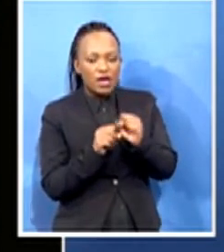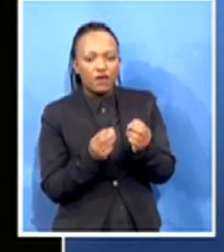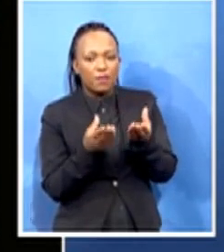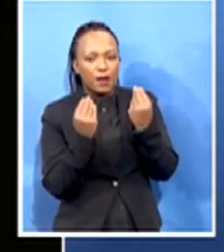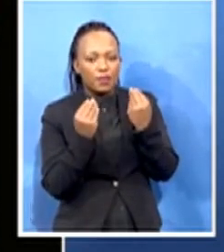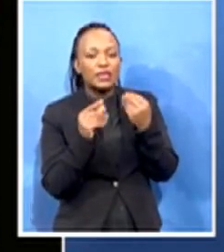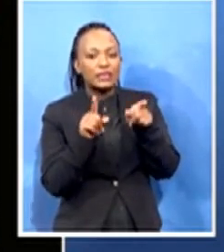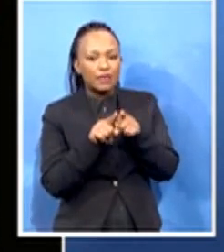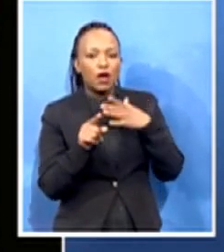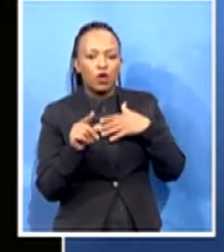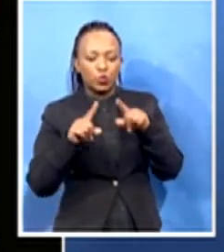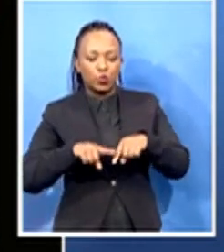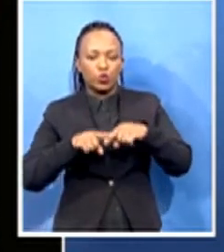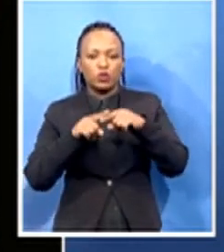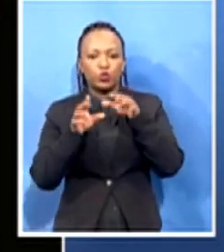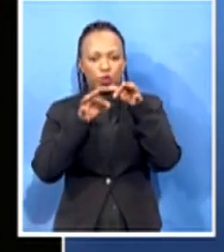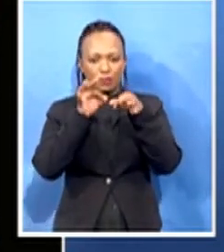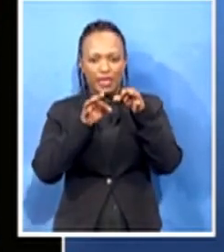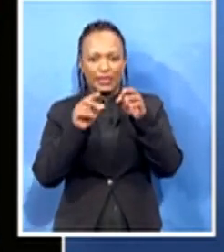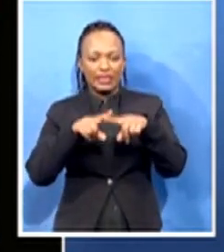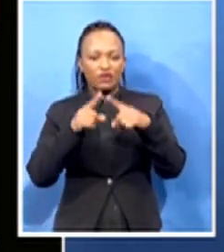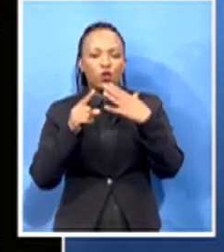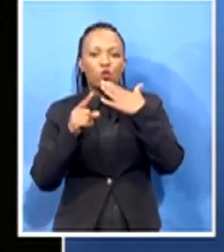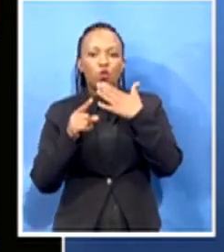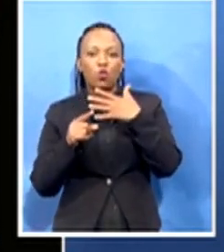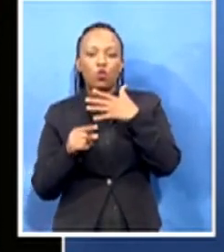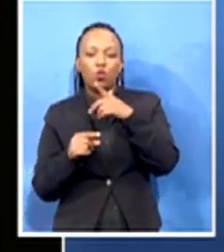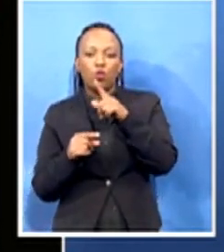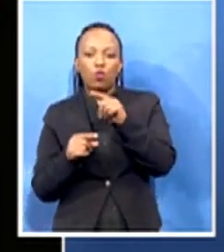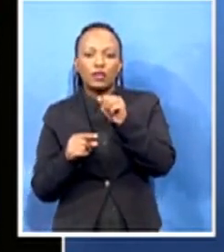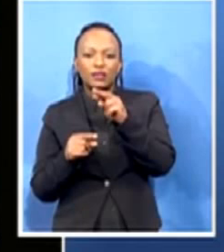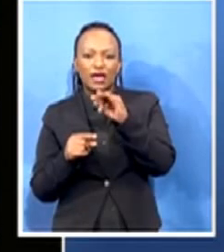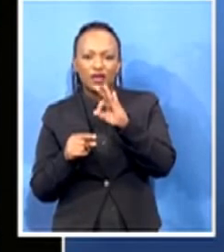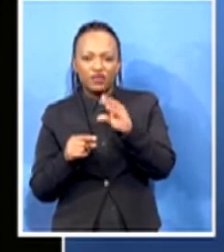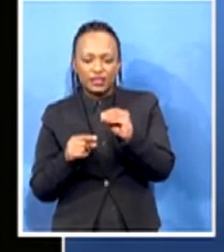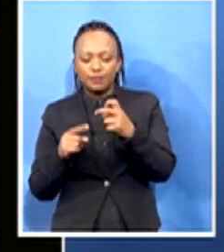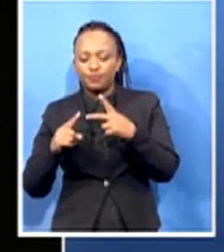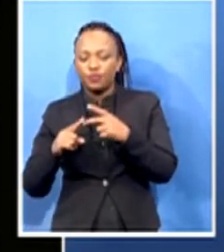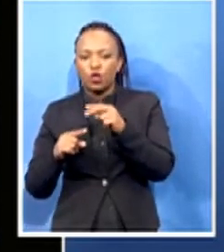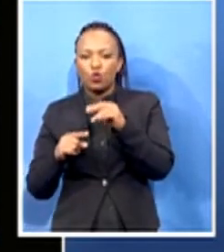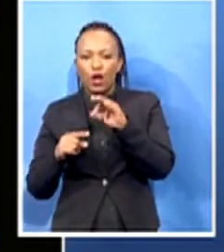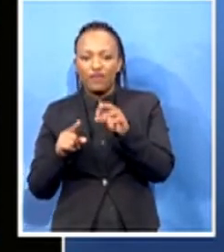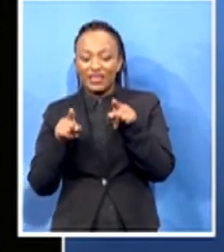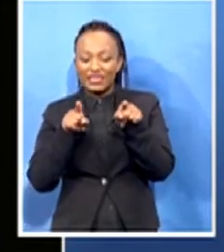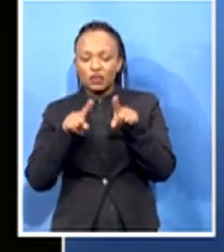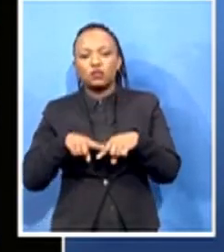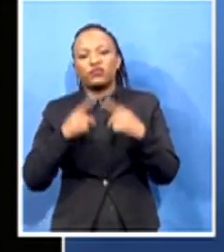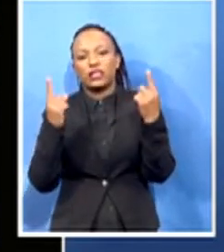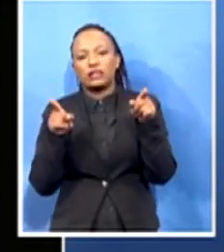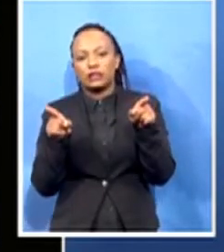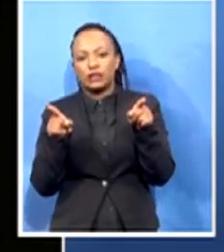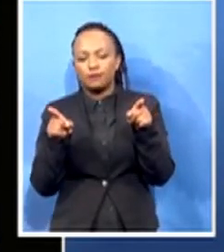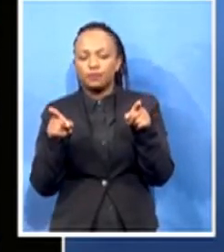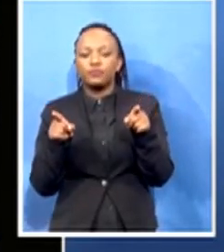people believe that TERS and UIF are the same things, and they are not the same. The workers that were retrenched during the